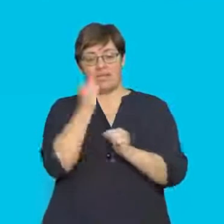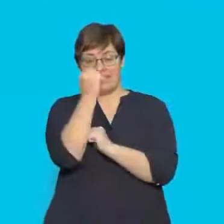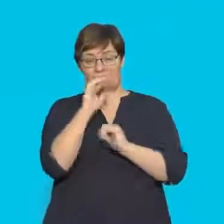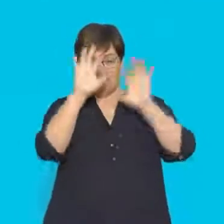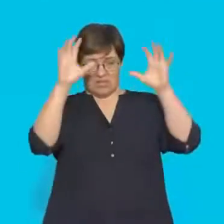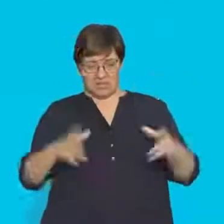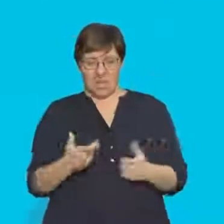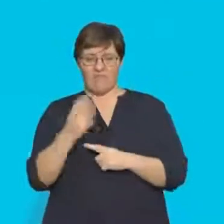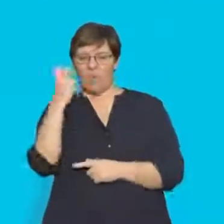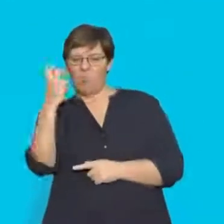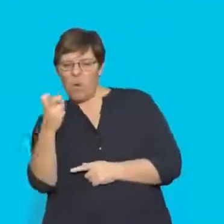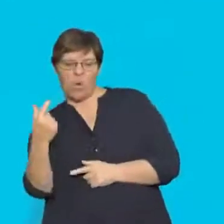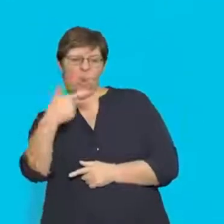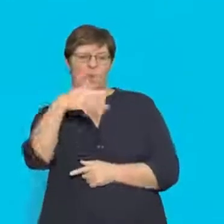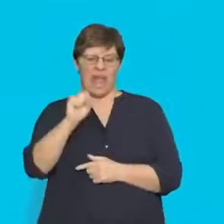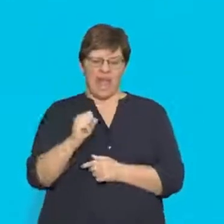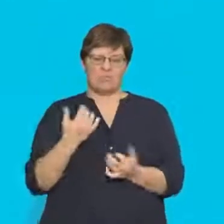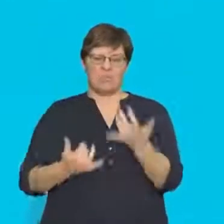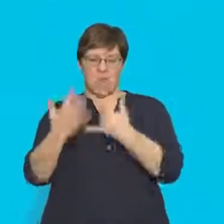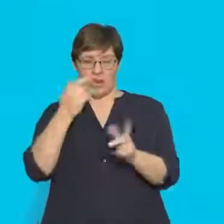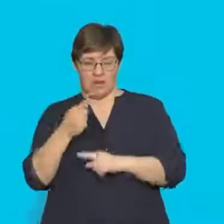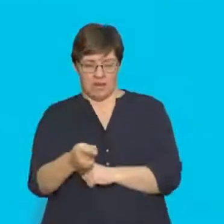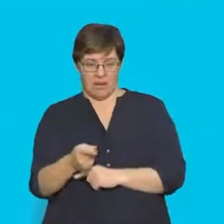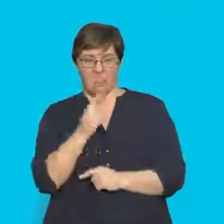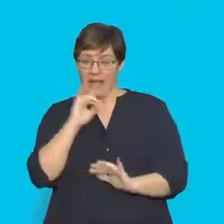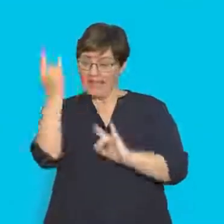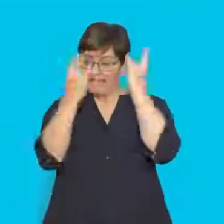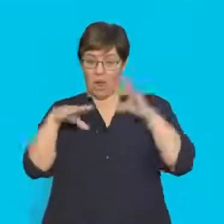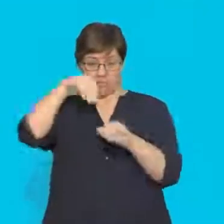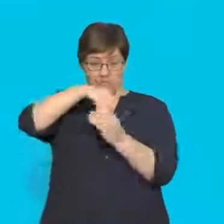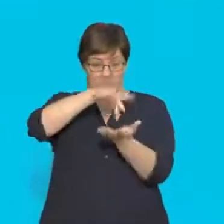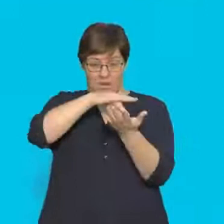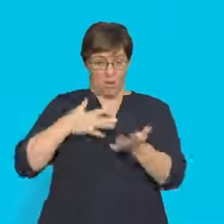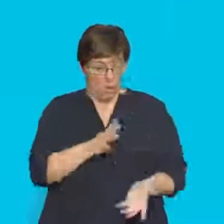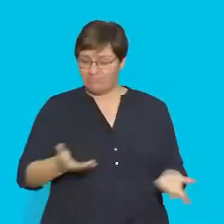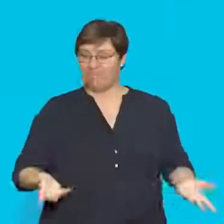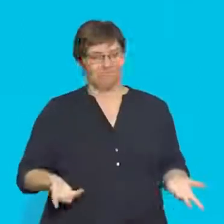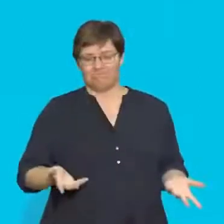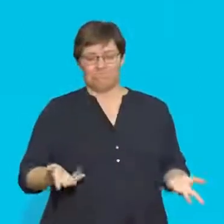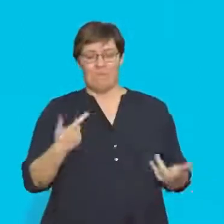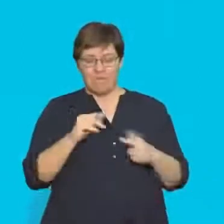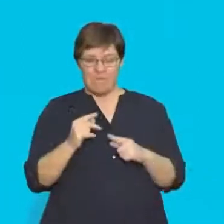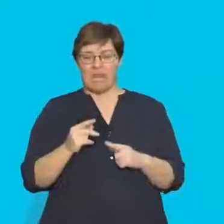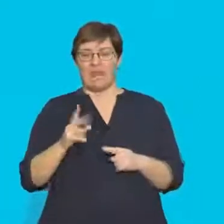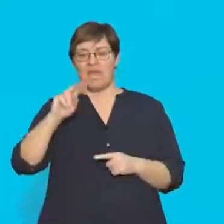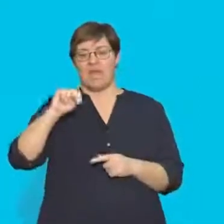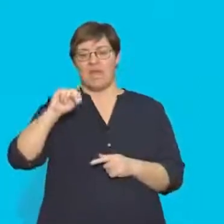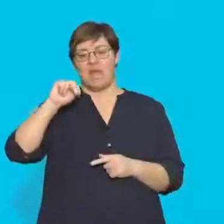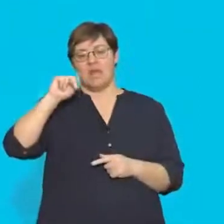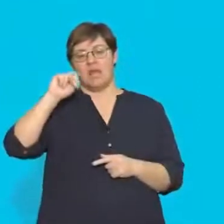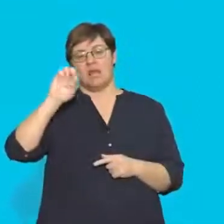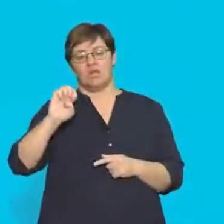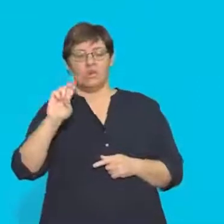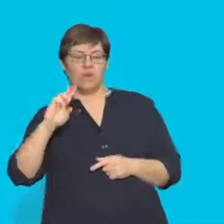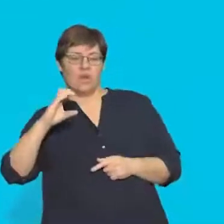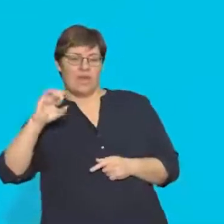coal or burning gas, and we don't want those in the middle of a city. There might even be nuclear power stations,